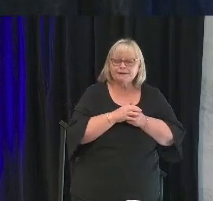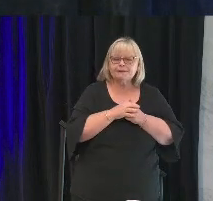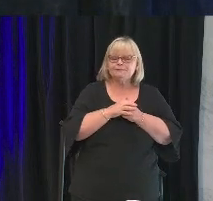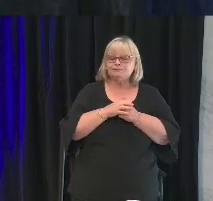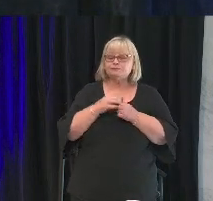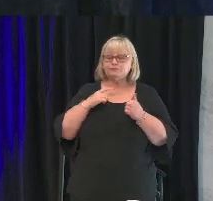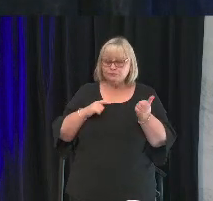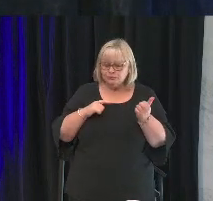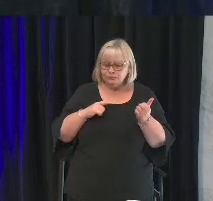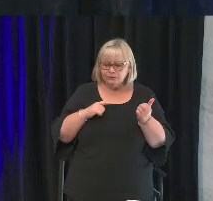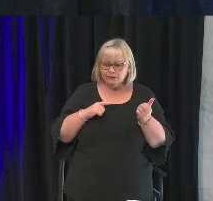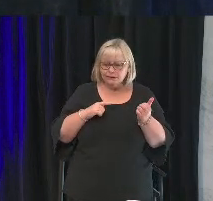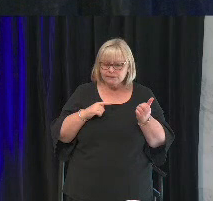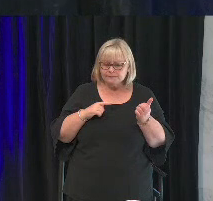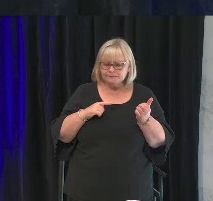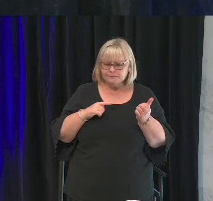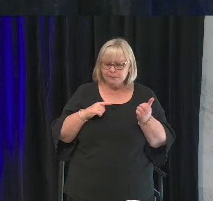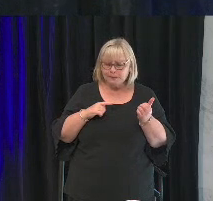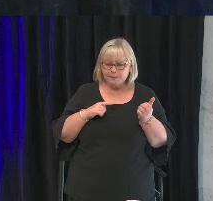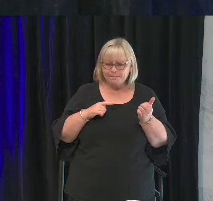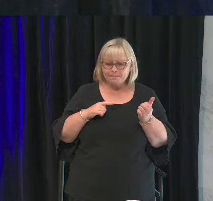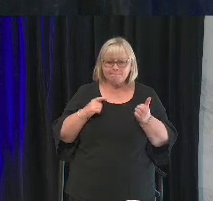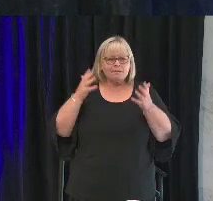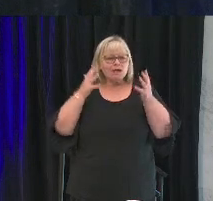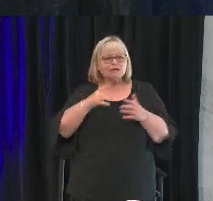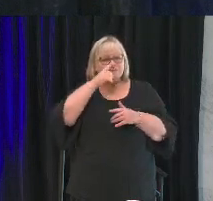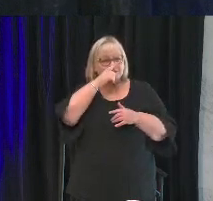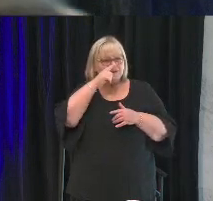It's because of the fact that a lot of people